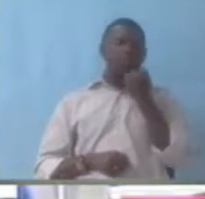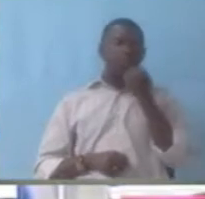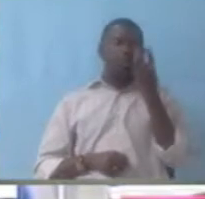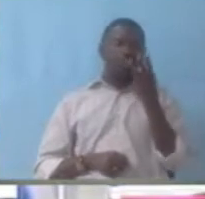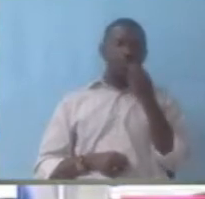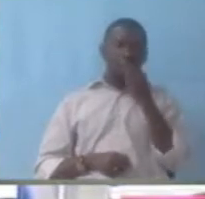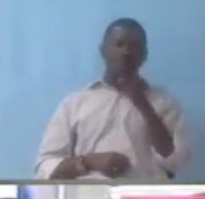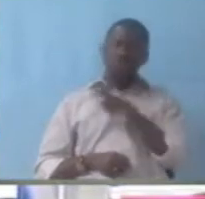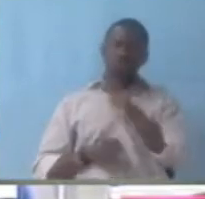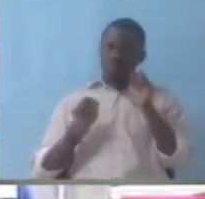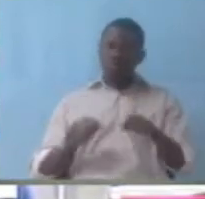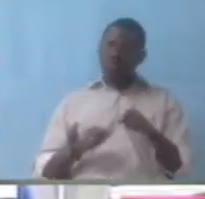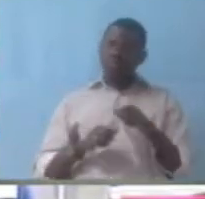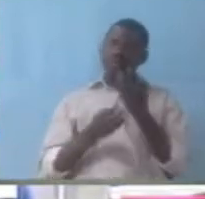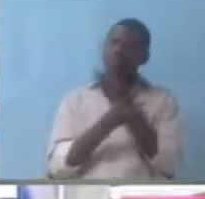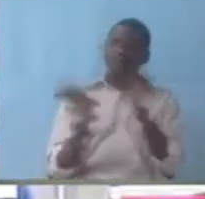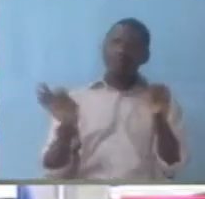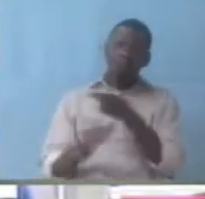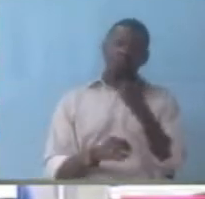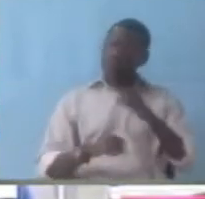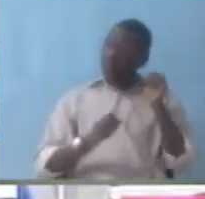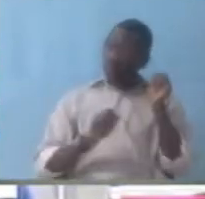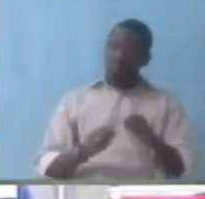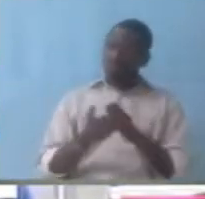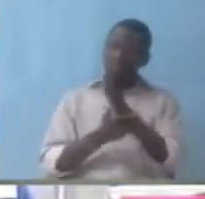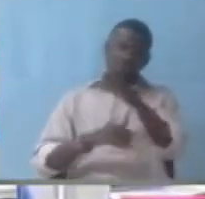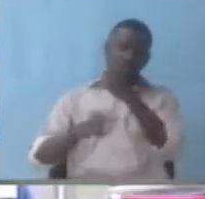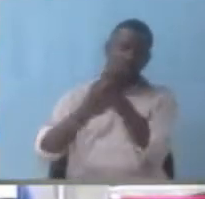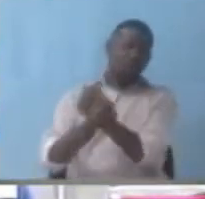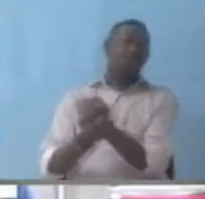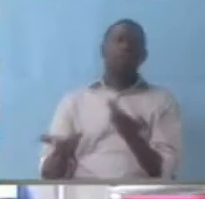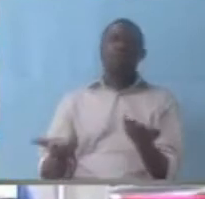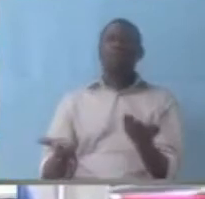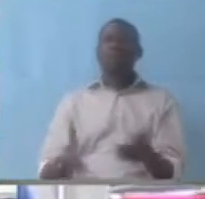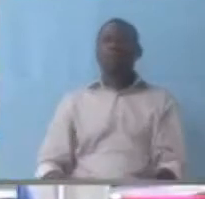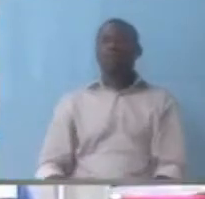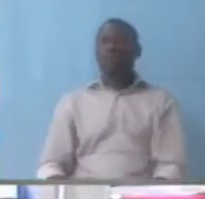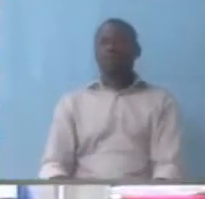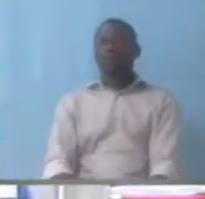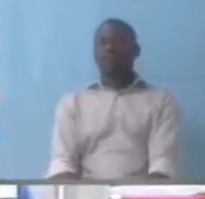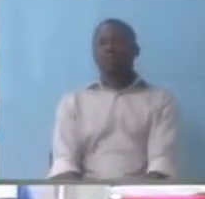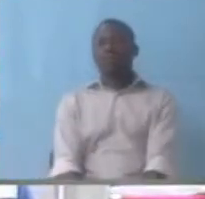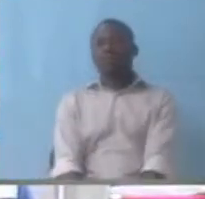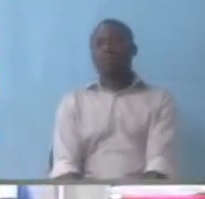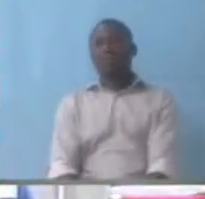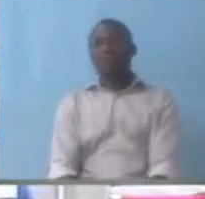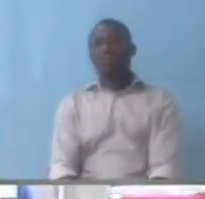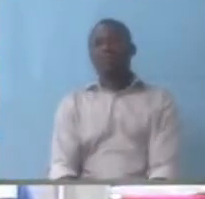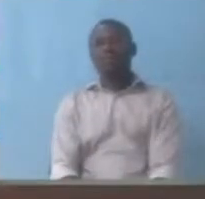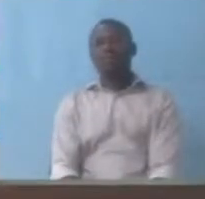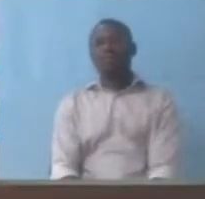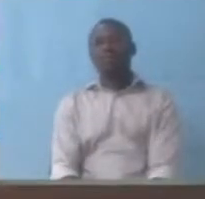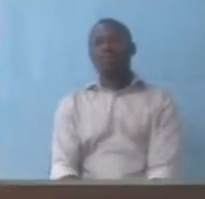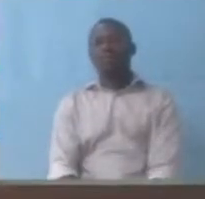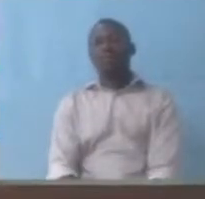mi yalan ko ko tan ko bunda mol lemuti ye samba kiti ndiro la kiti onati ebula but wo bula ro ni amanna sembo soto no kadu dikri le bije